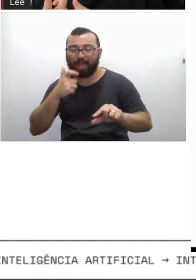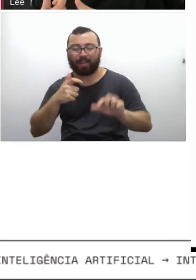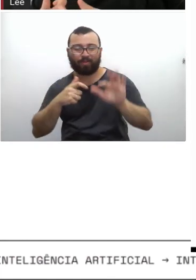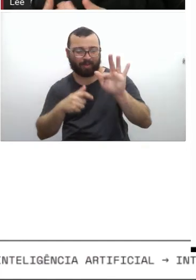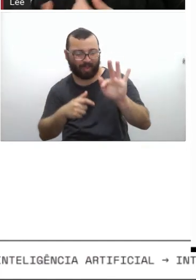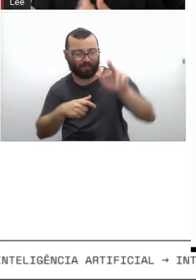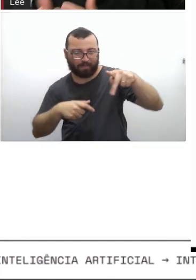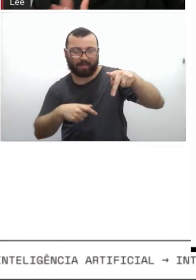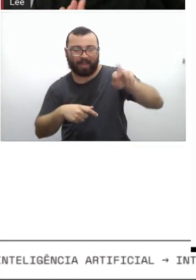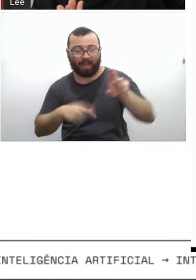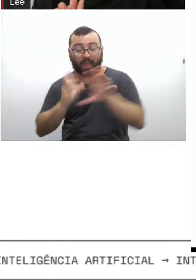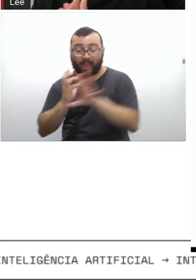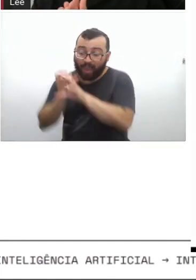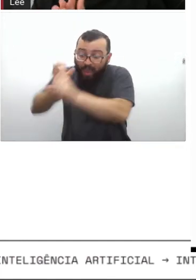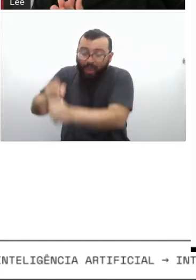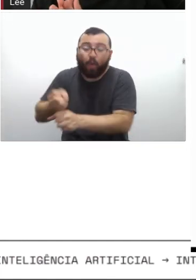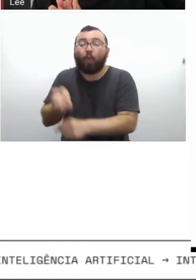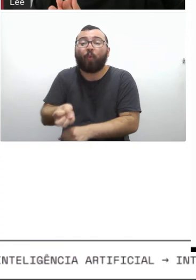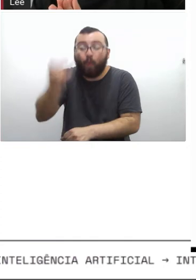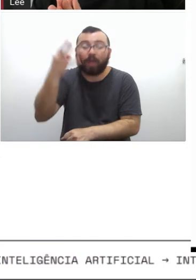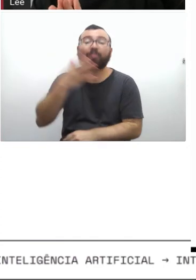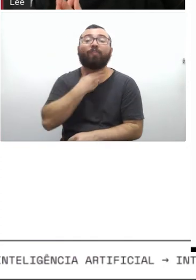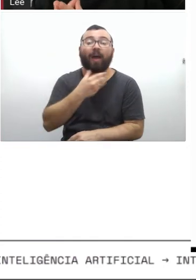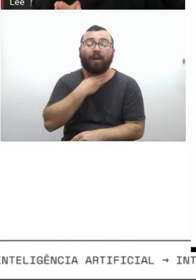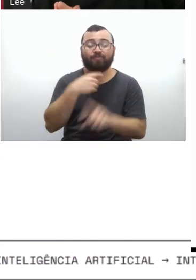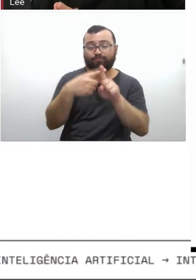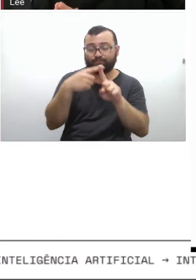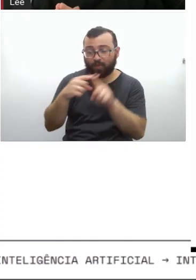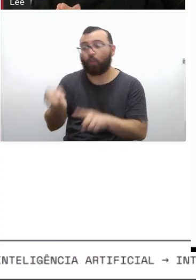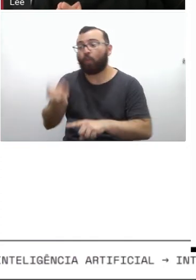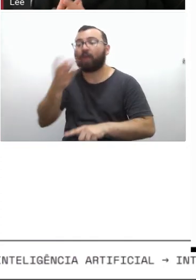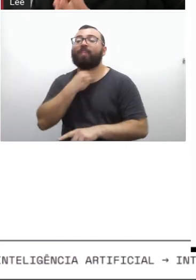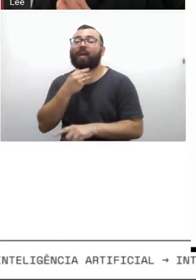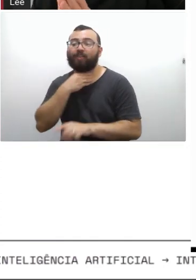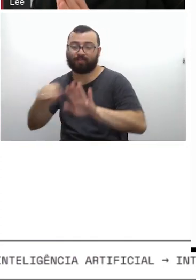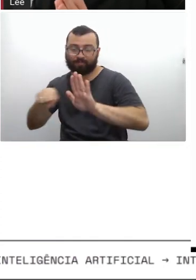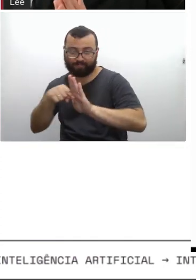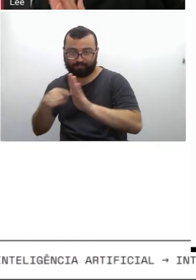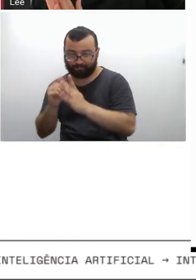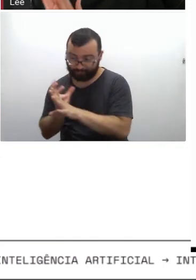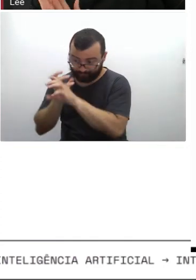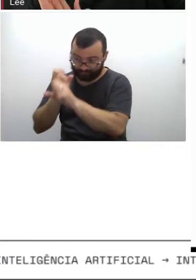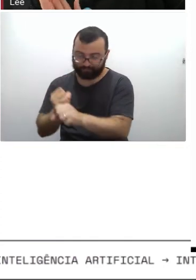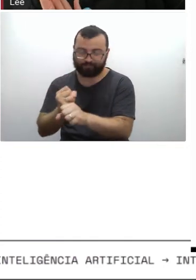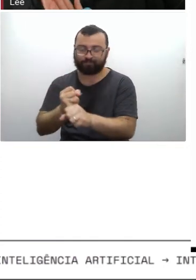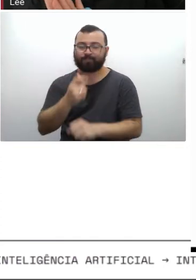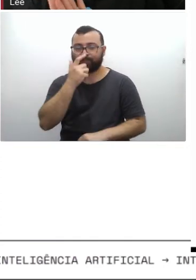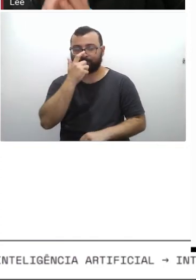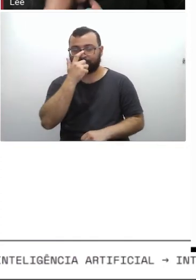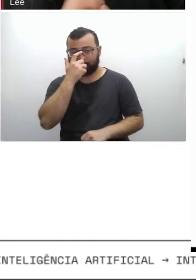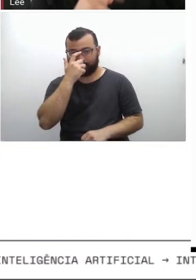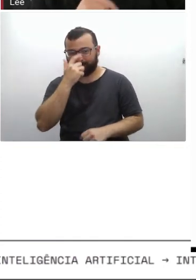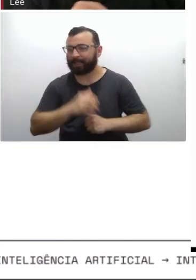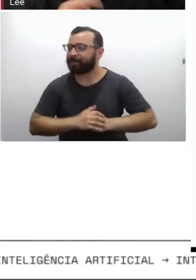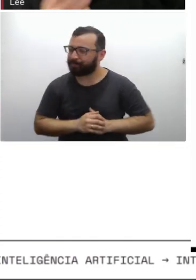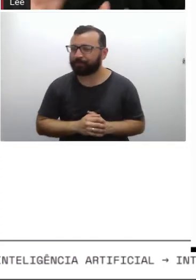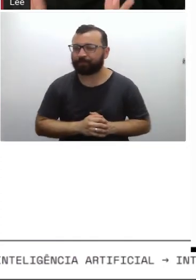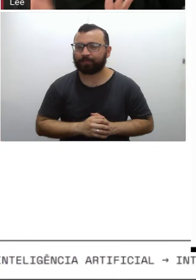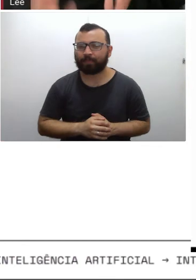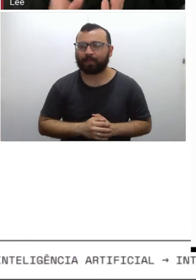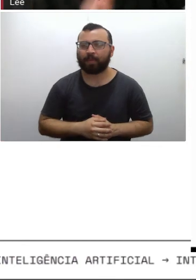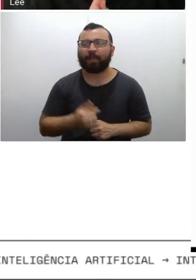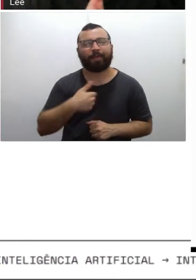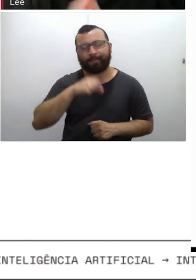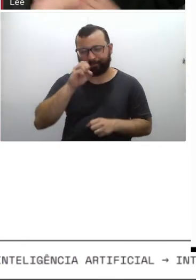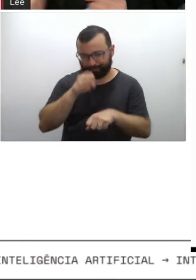of false positive divided by the total false positives plus total false negatives. Let me give